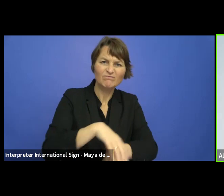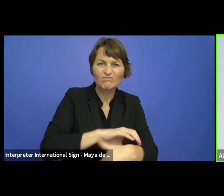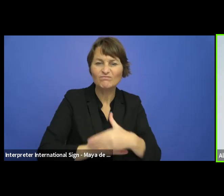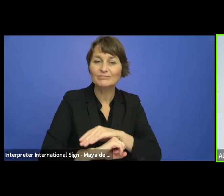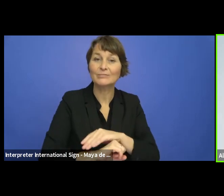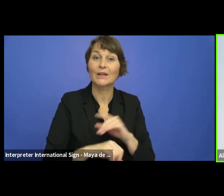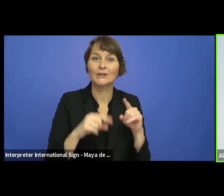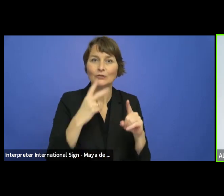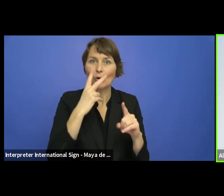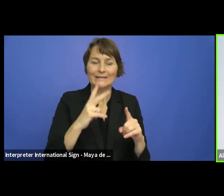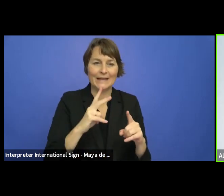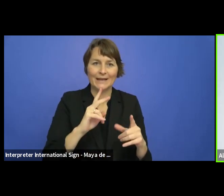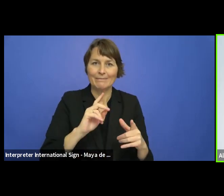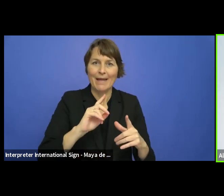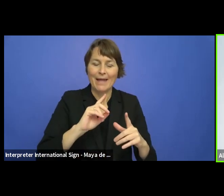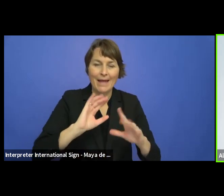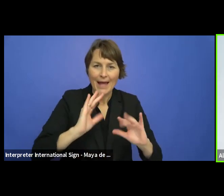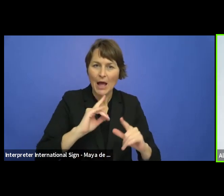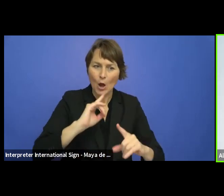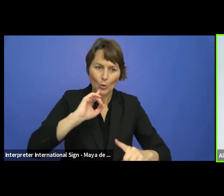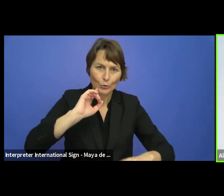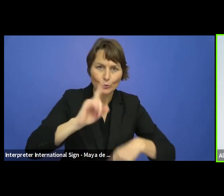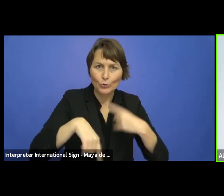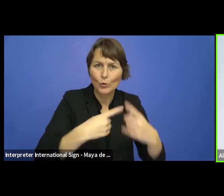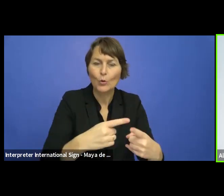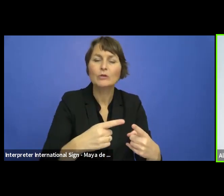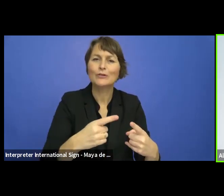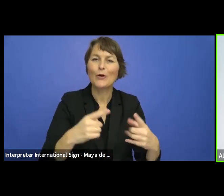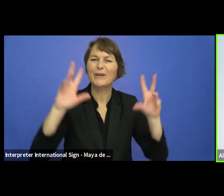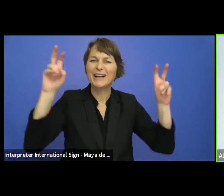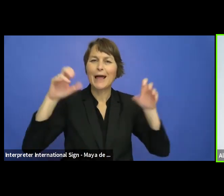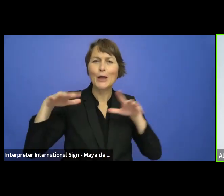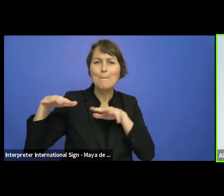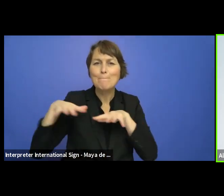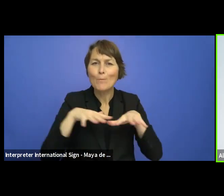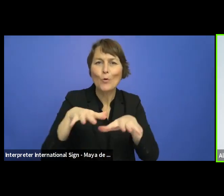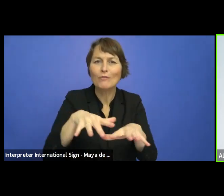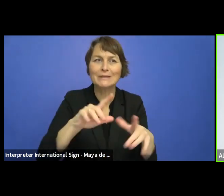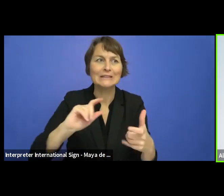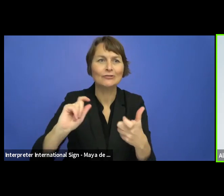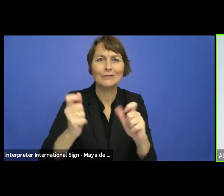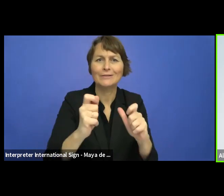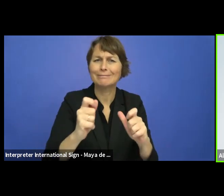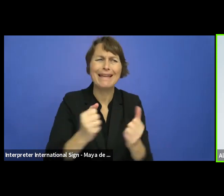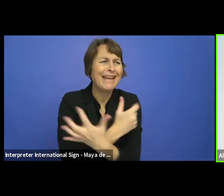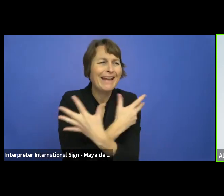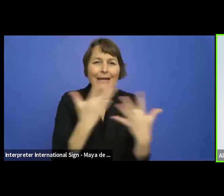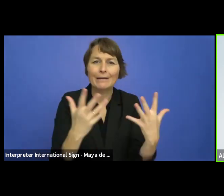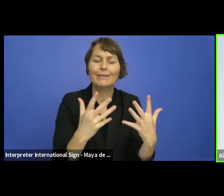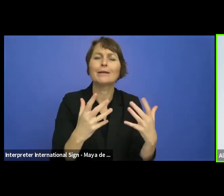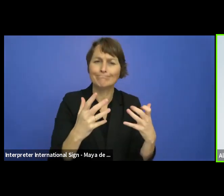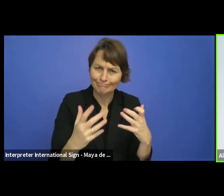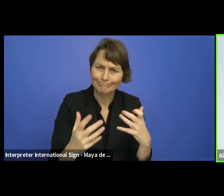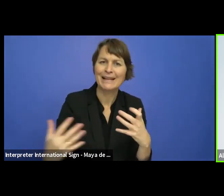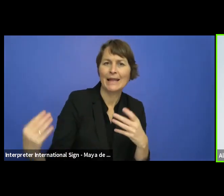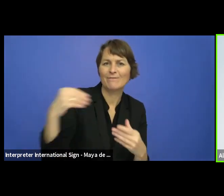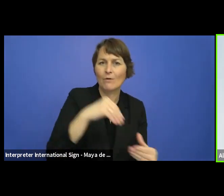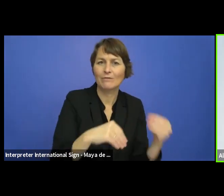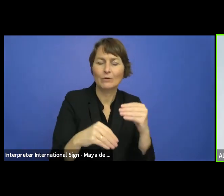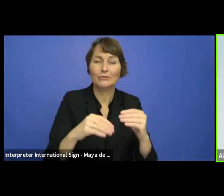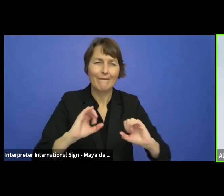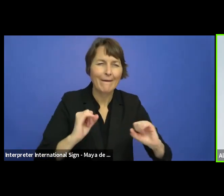bubbling up and gathering momentum, and in this movement of change, everything matters. All the small actions and the connections speaking